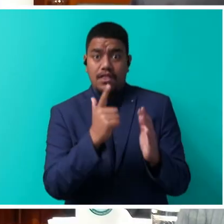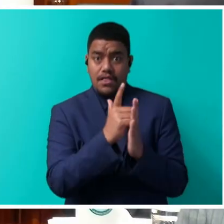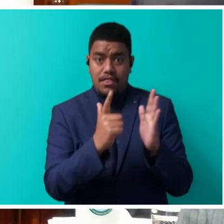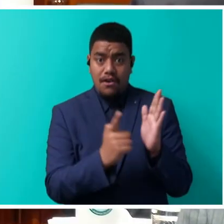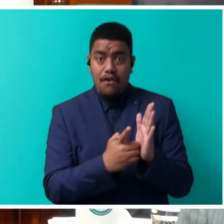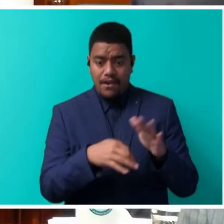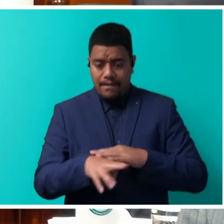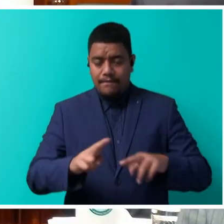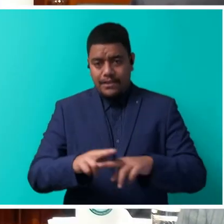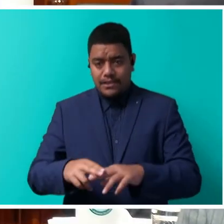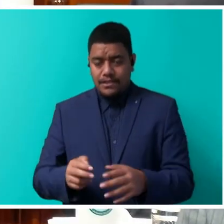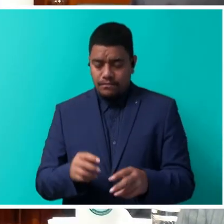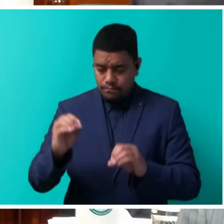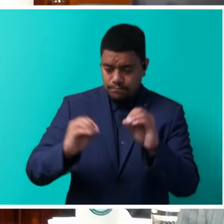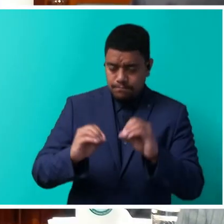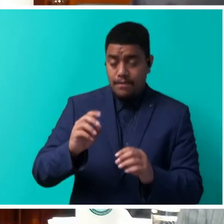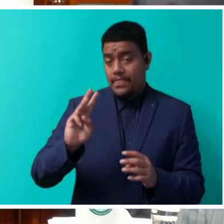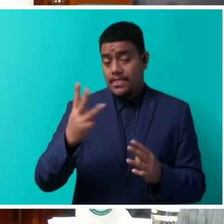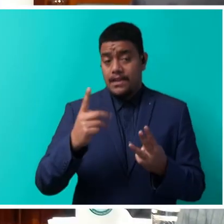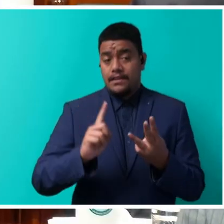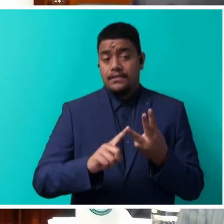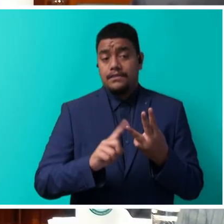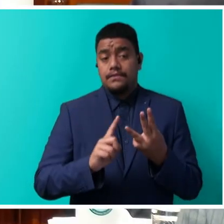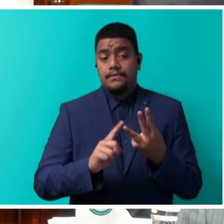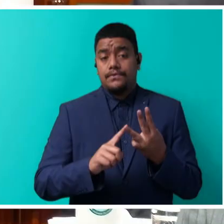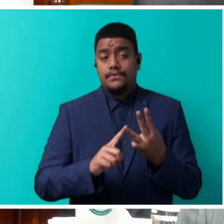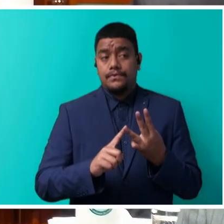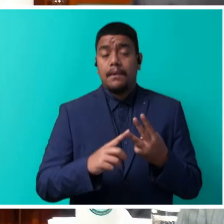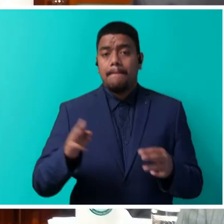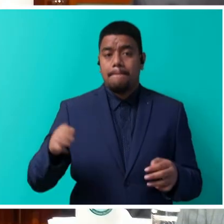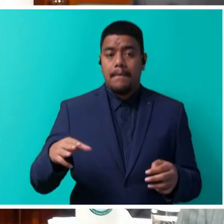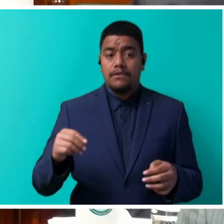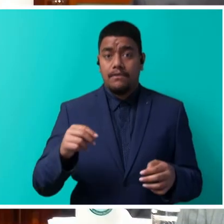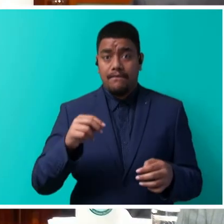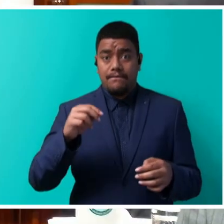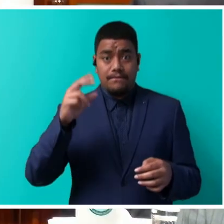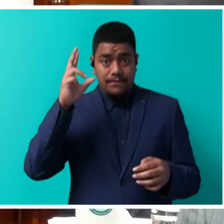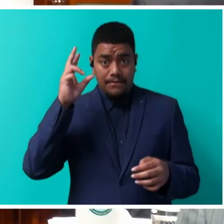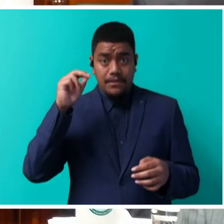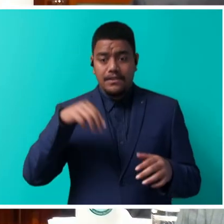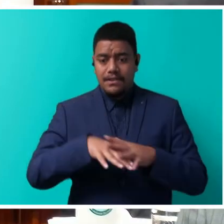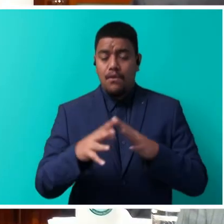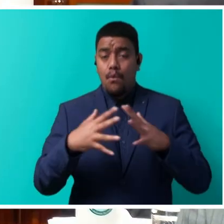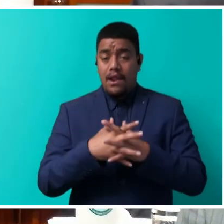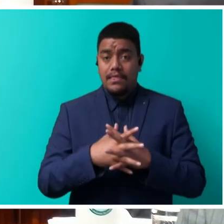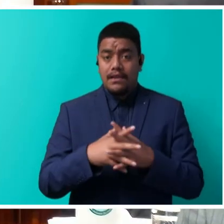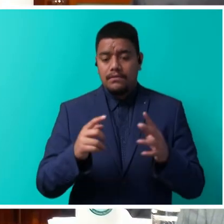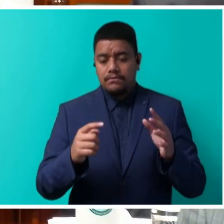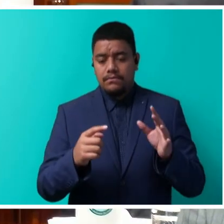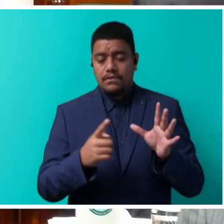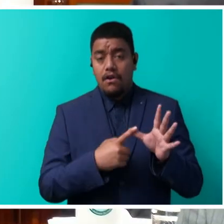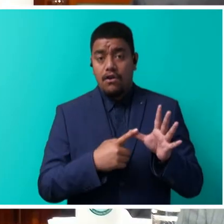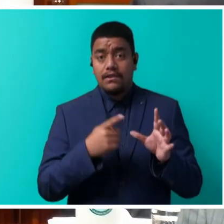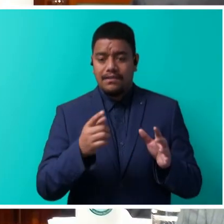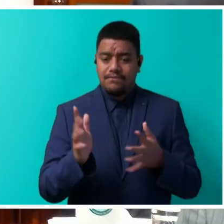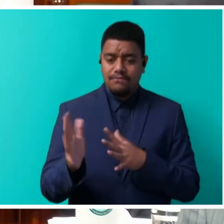sector. And third, to meet members of the Fijian diaspora in Wellington, Auckland, through